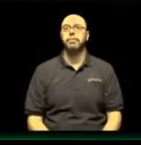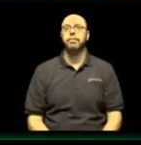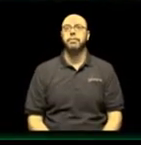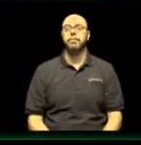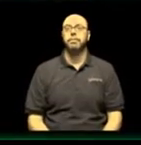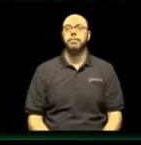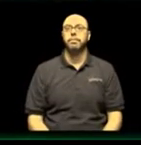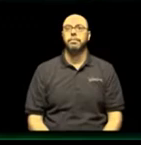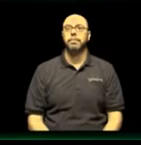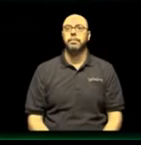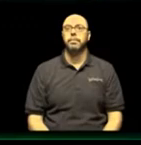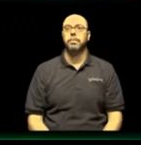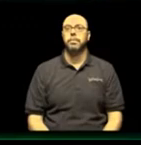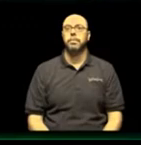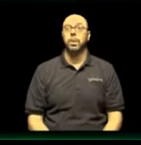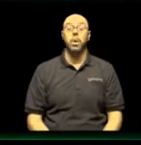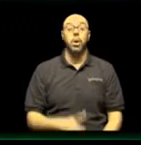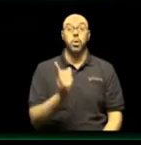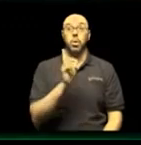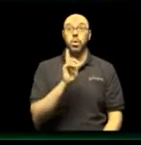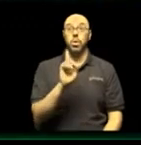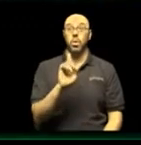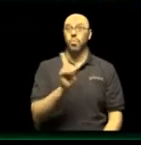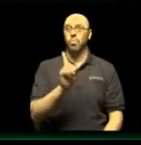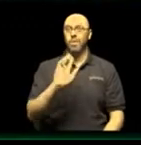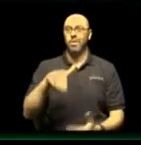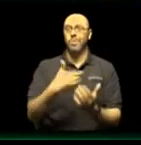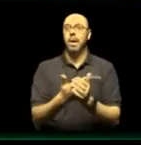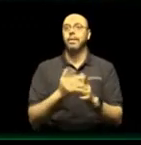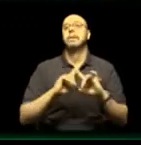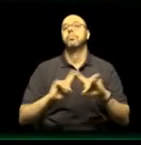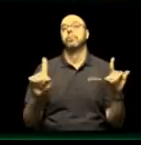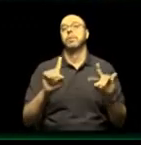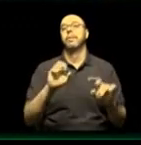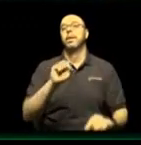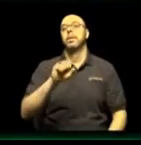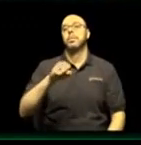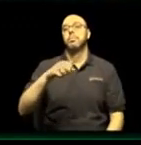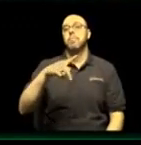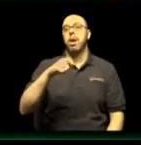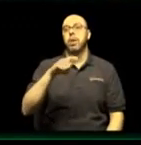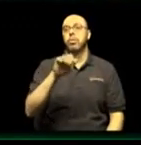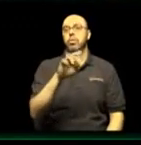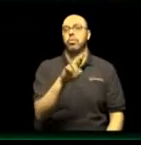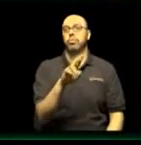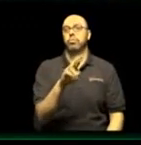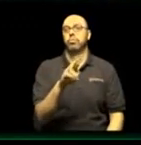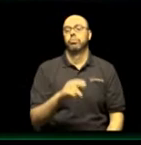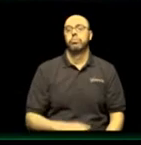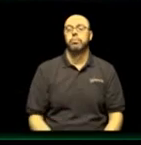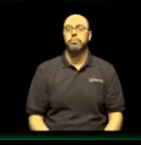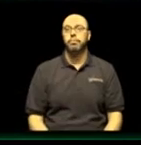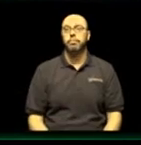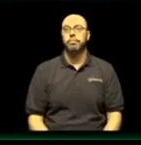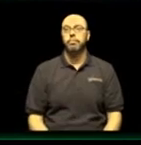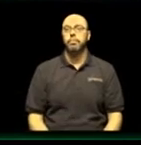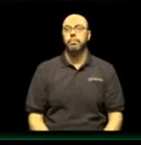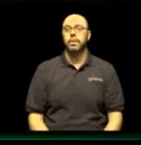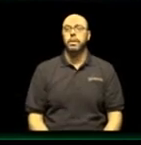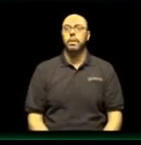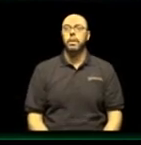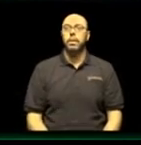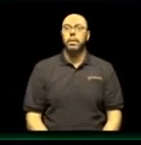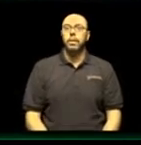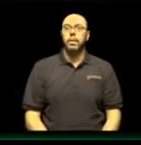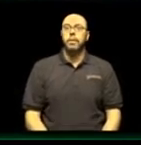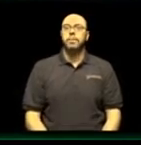okay. Okay. Wherever you go, always different people. Right, right. Now, you are involved in some other things,